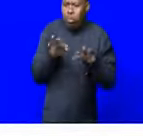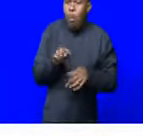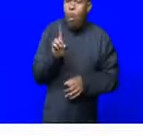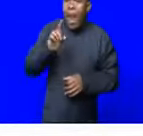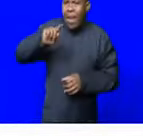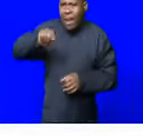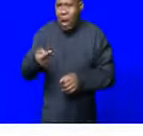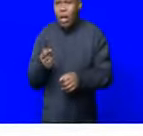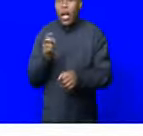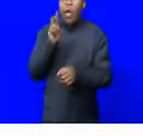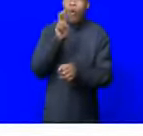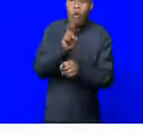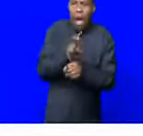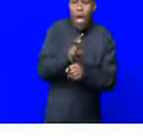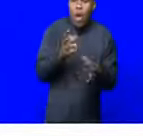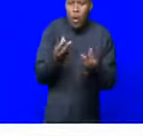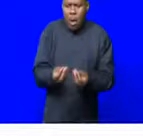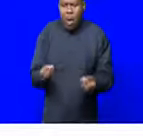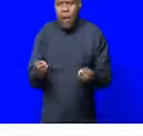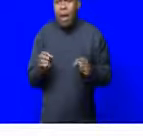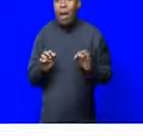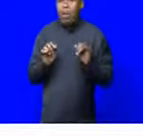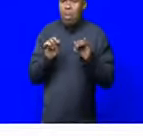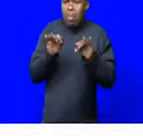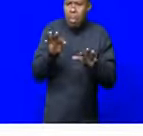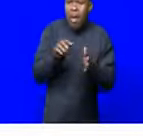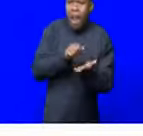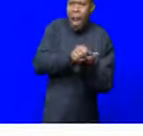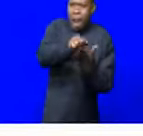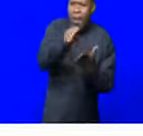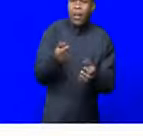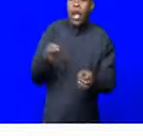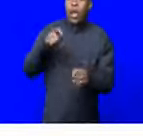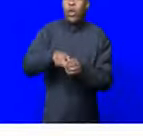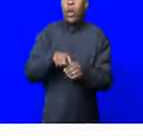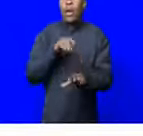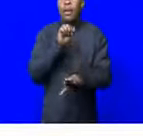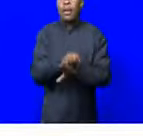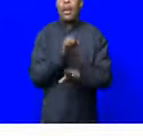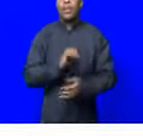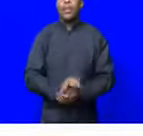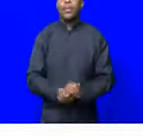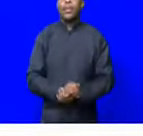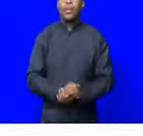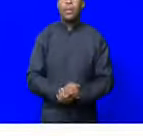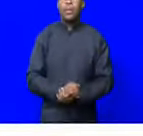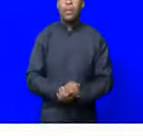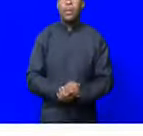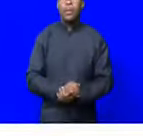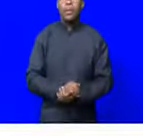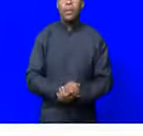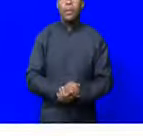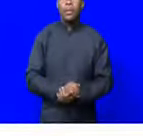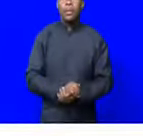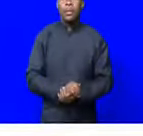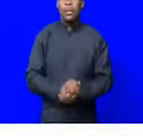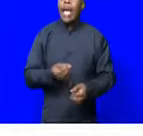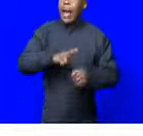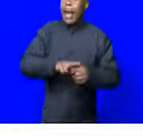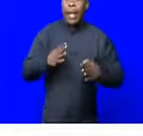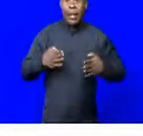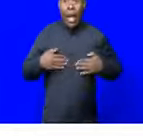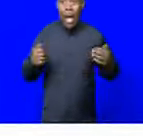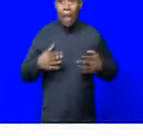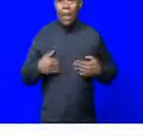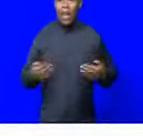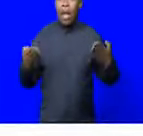kwabo 1000 webantwana labetako kuleli bandla laka lelibutho laka langolotsheni kuyasithokotisa